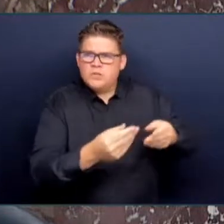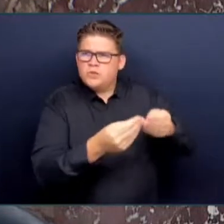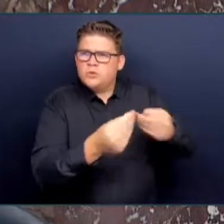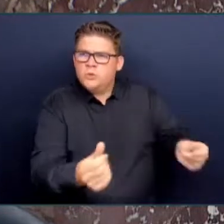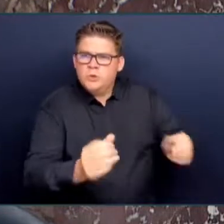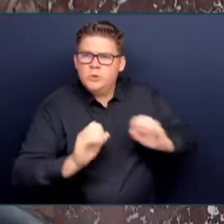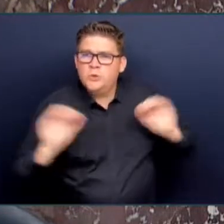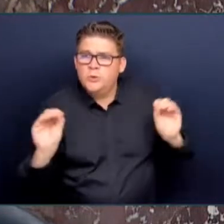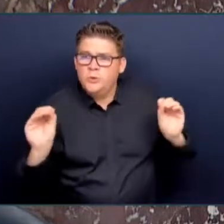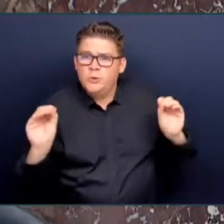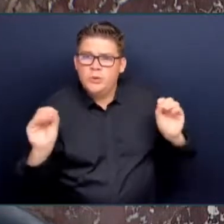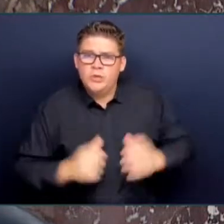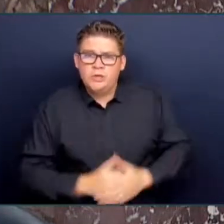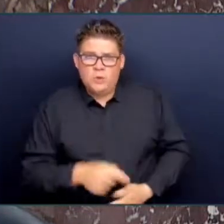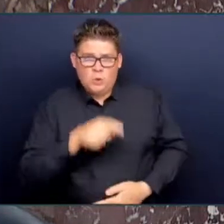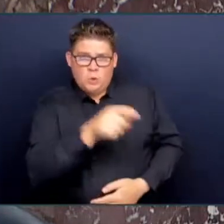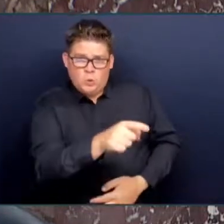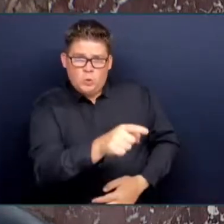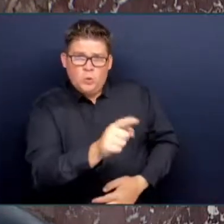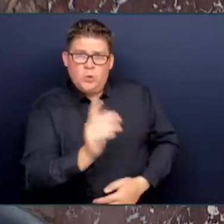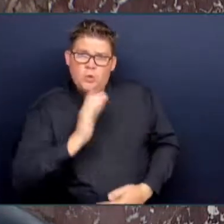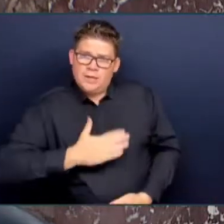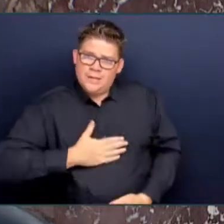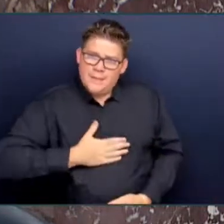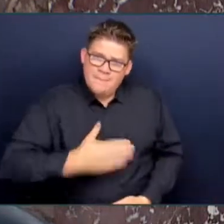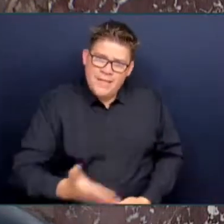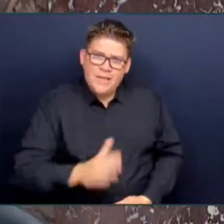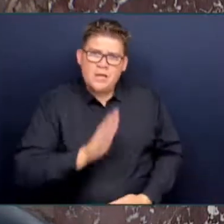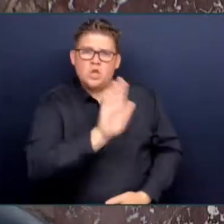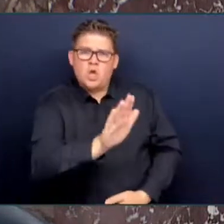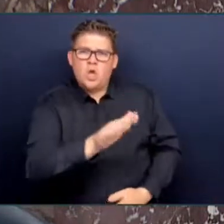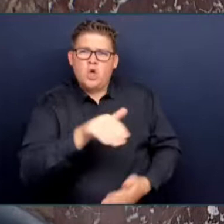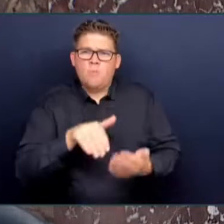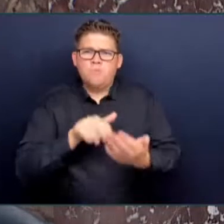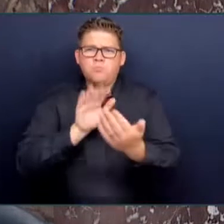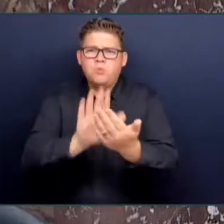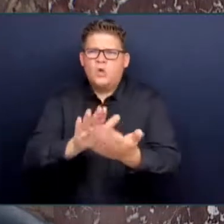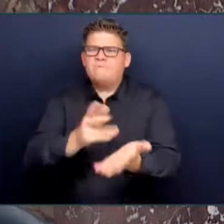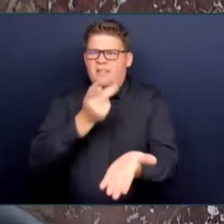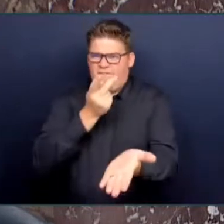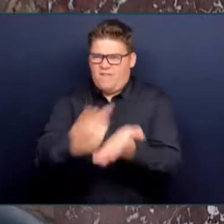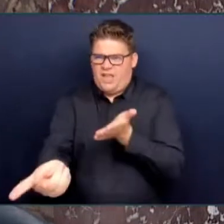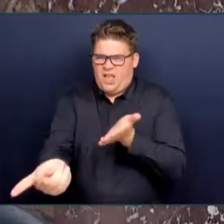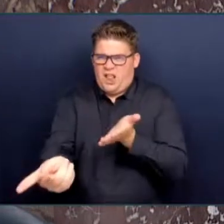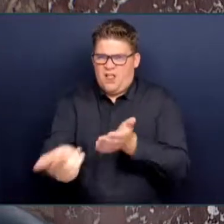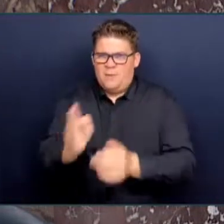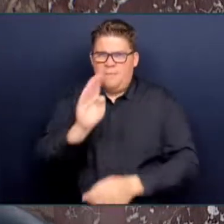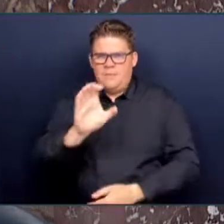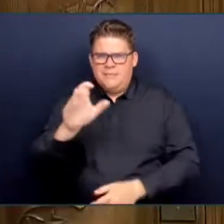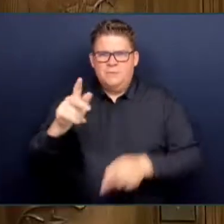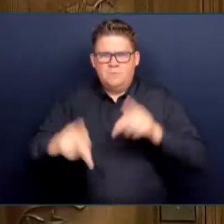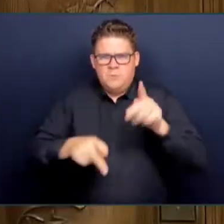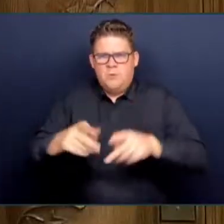has failed and British Columbians have been let down by the policies of this NDP